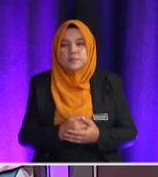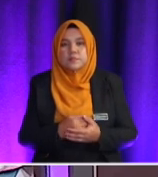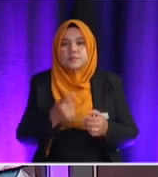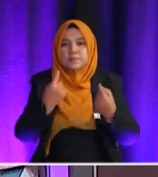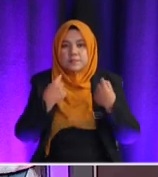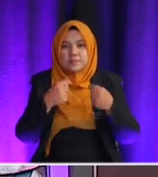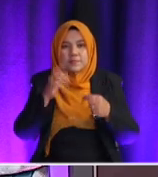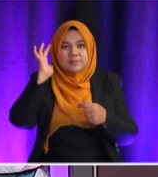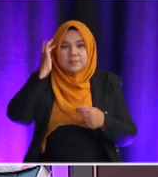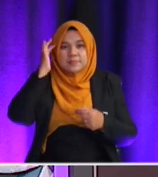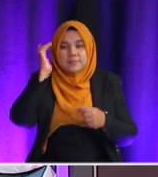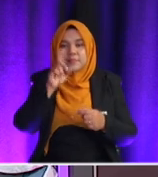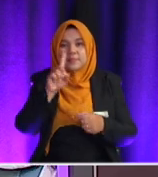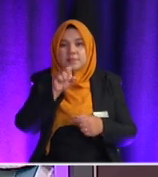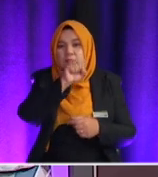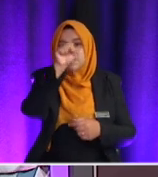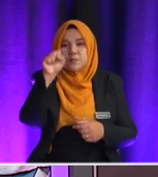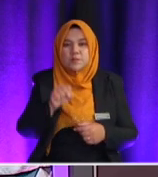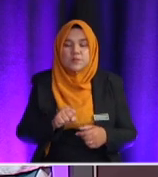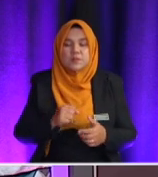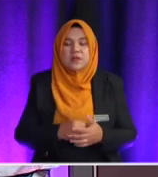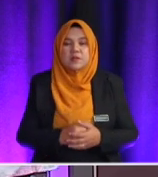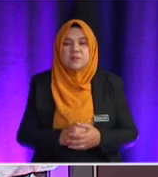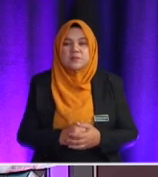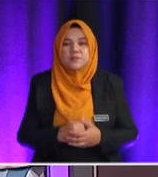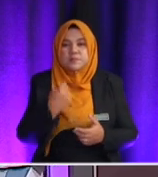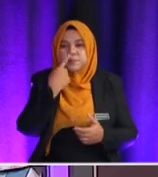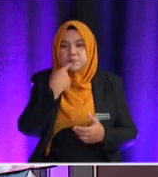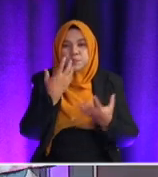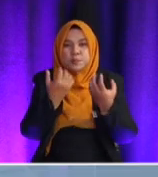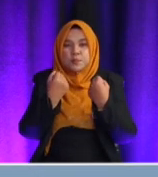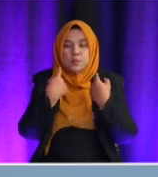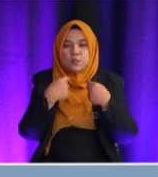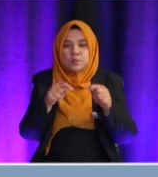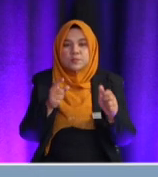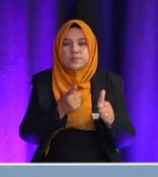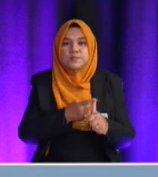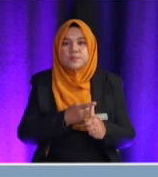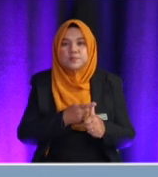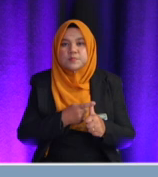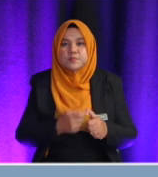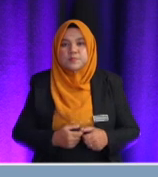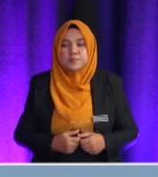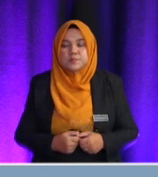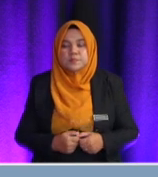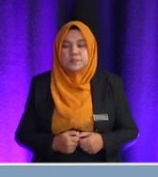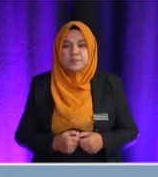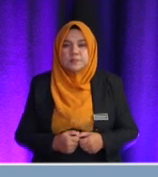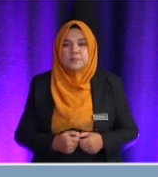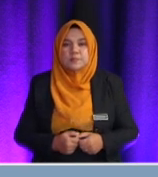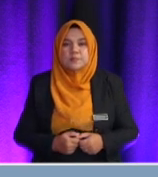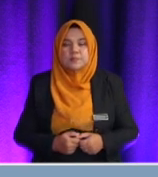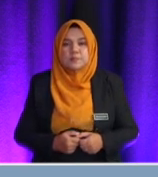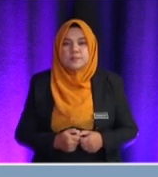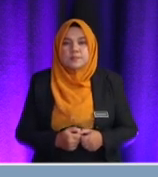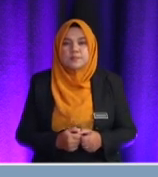question they will answer. Yeah. Okay, so who wants to try first? Yeah, who loves to pick the colors